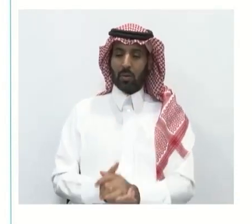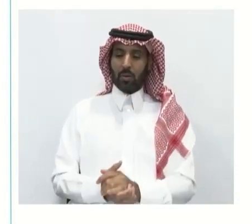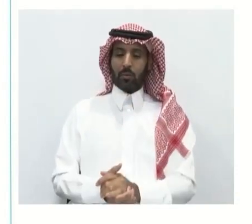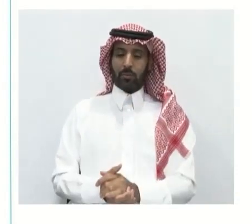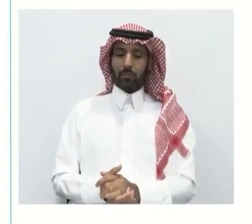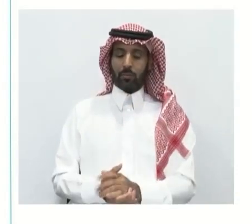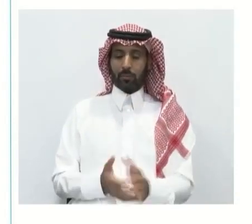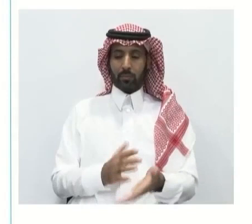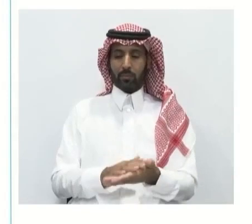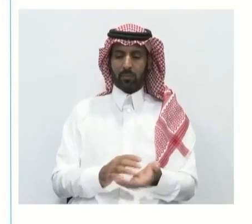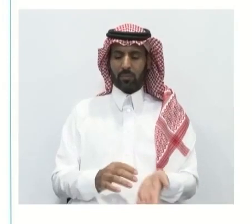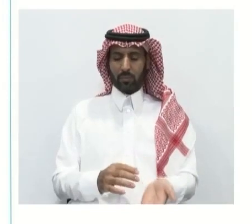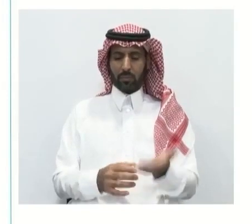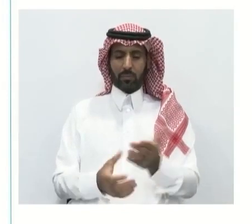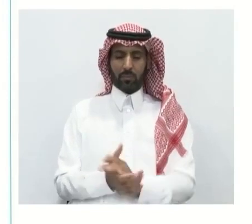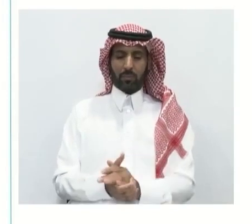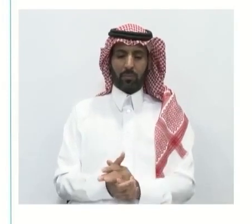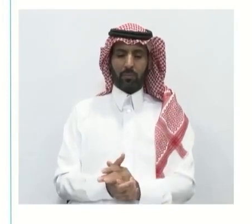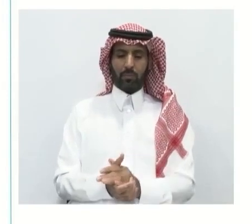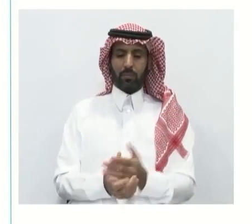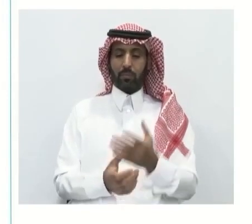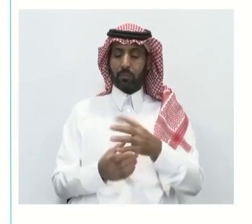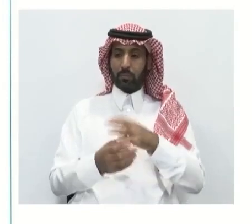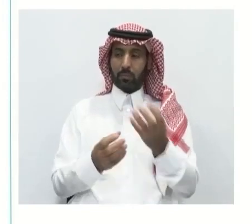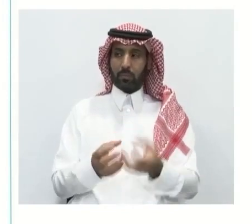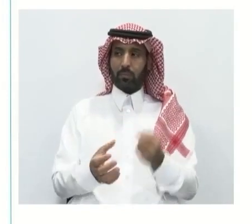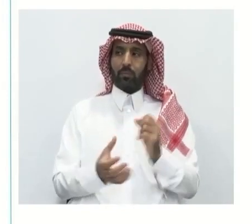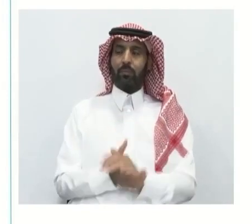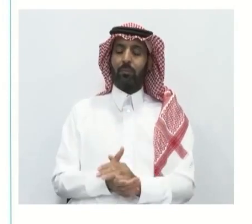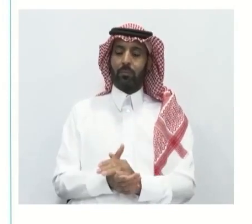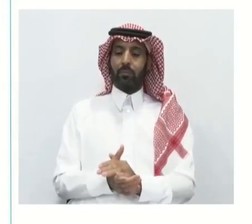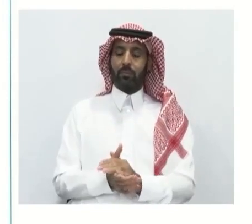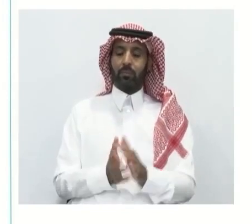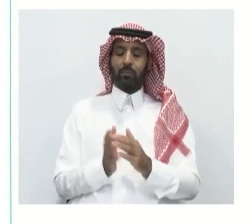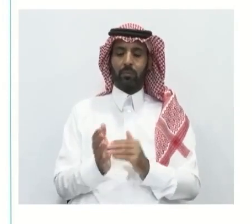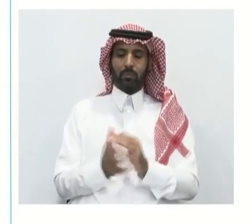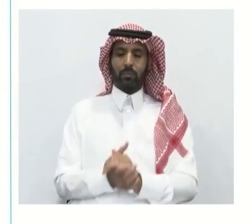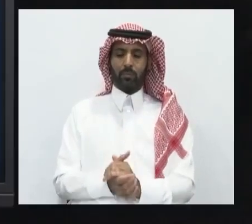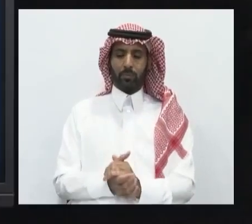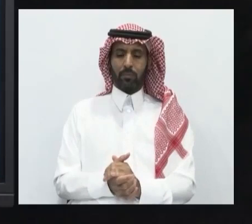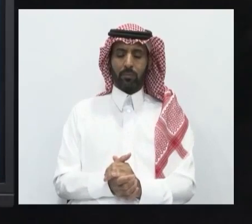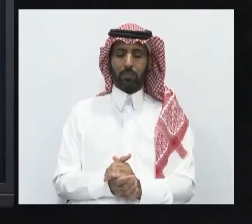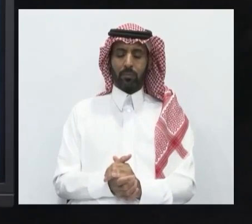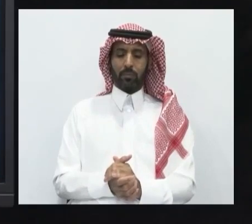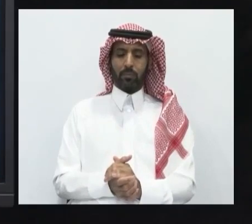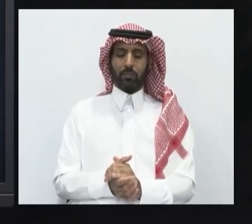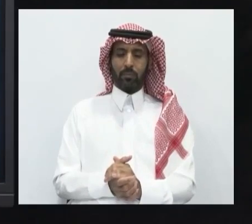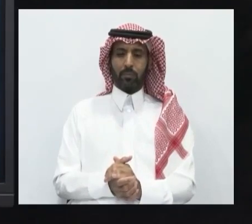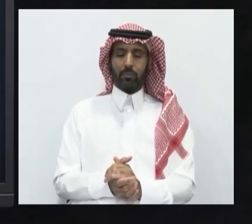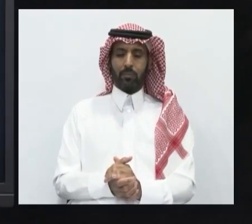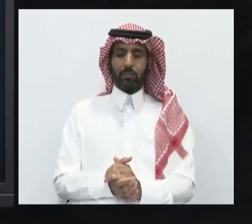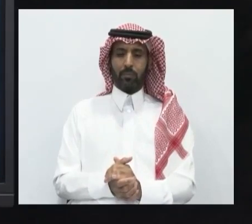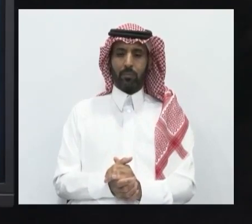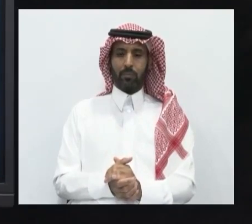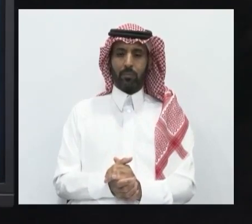of the hand. To touch quickly with the flat part of the hand from here. So these